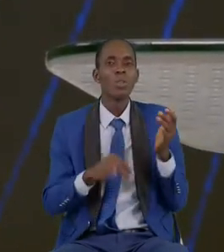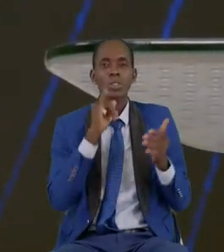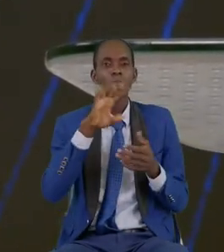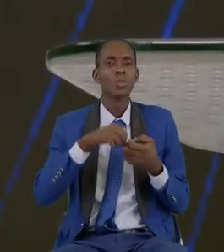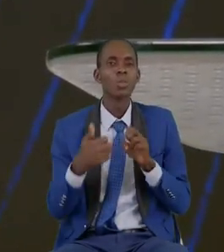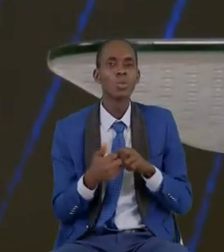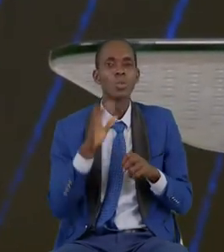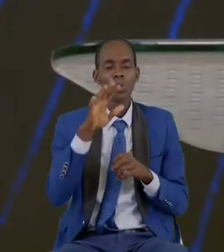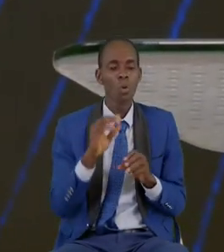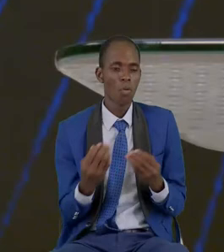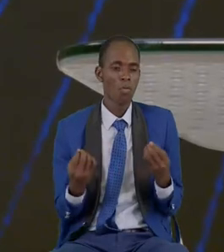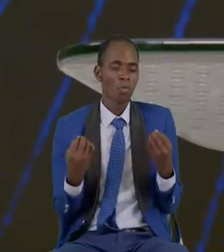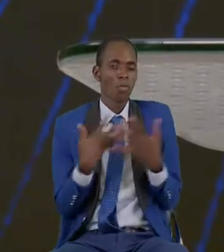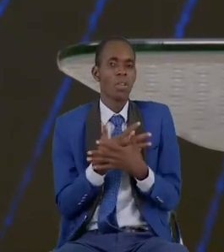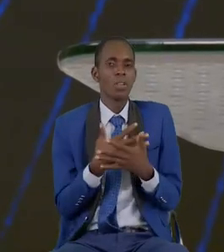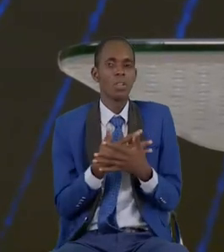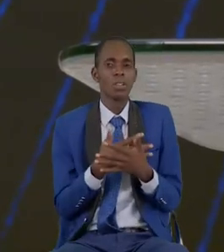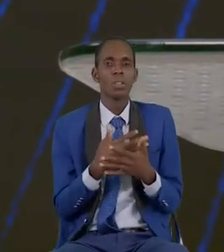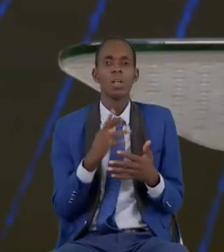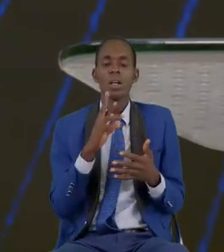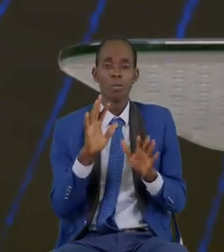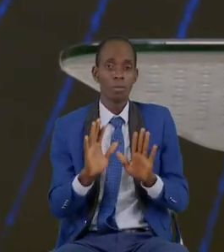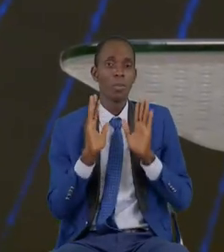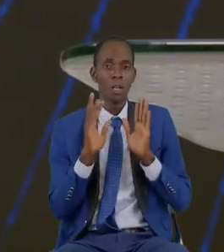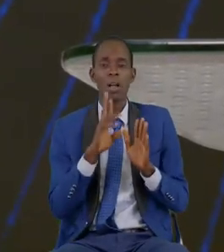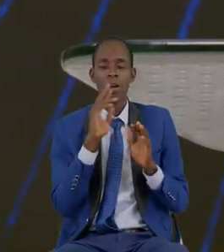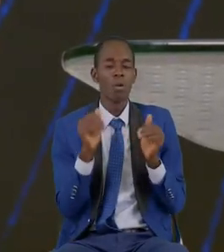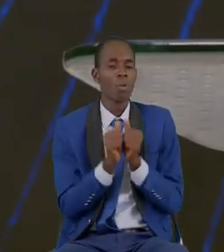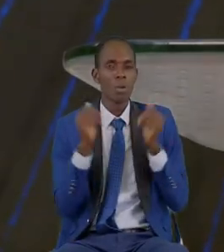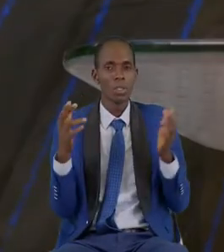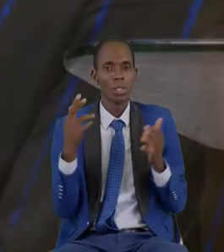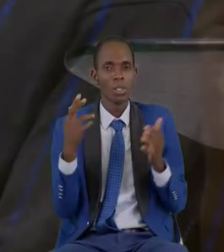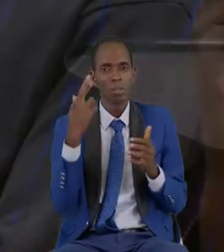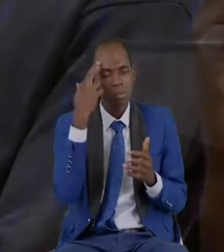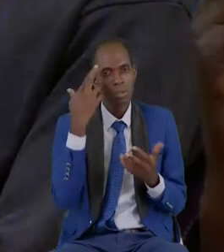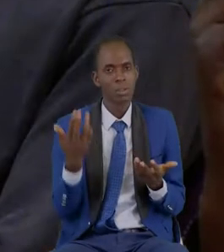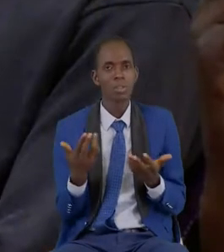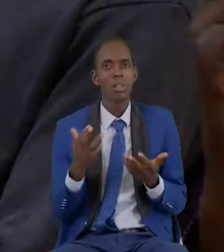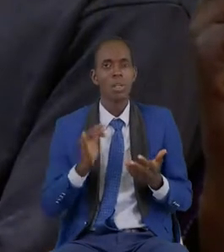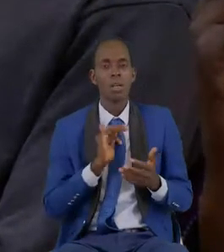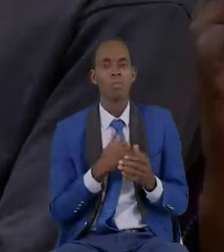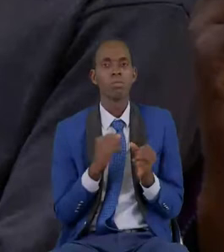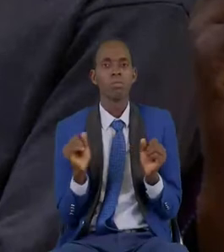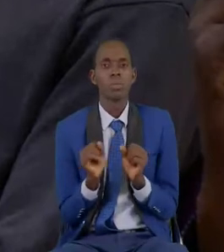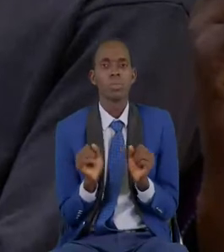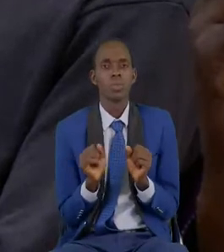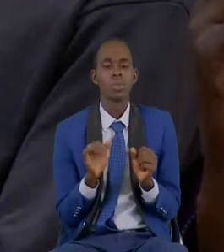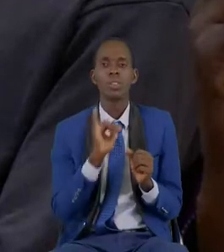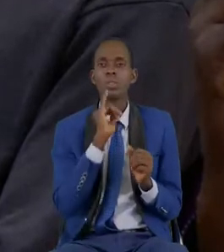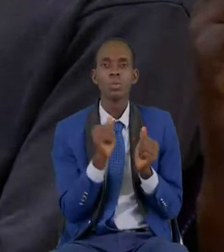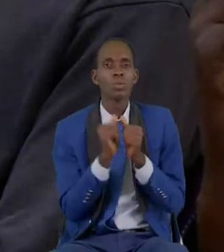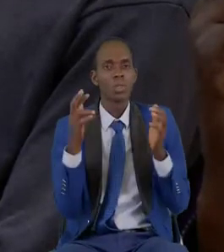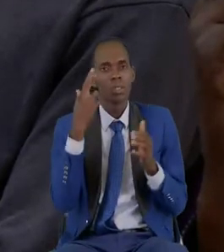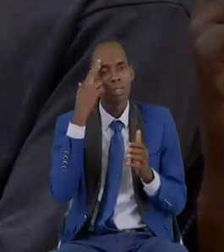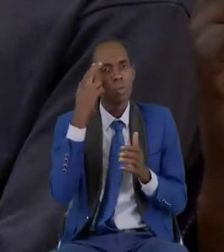unreasonable. Our fretting, unreasonable. Our fidgeting, unreasonable. What could they